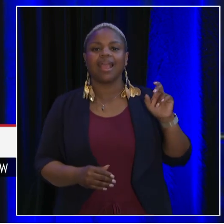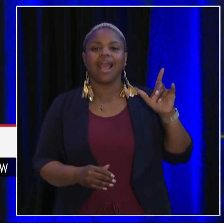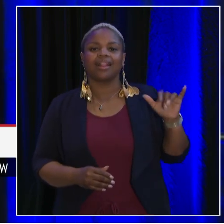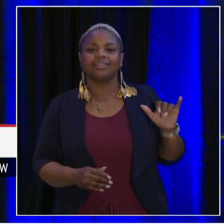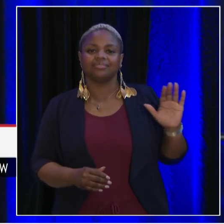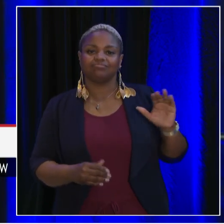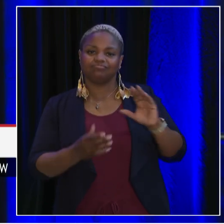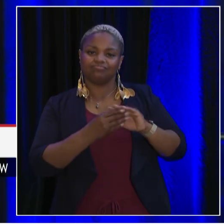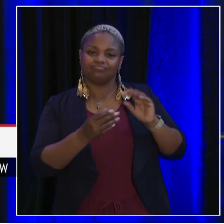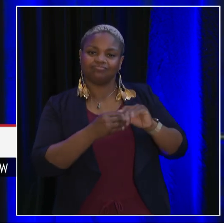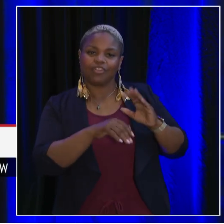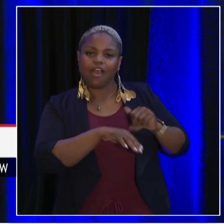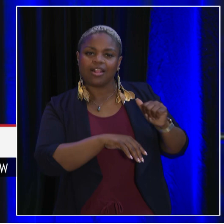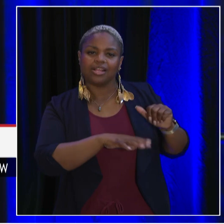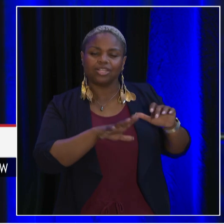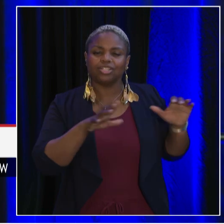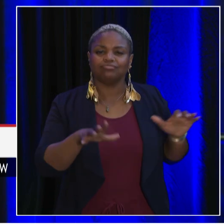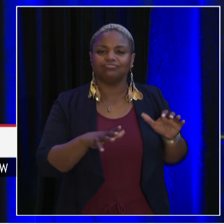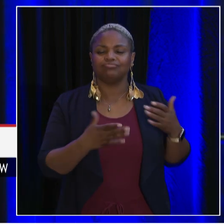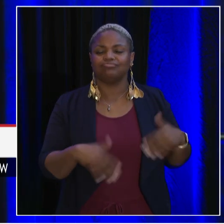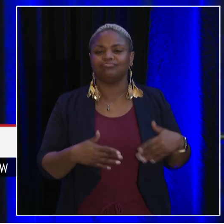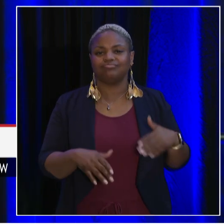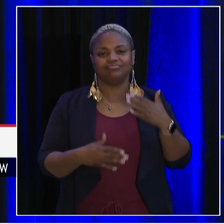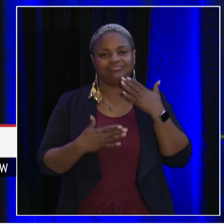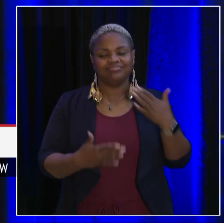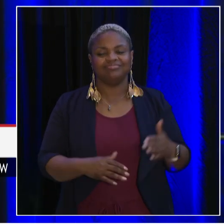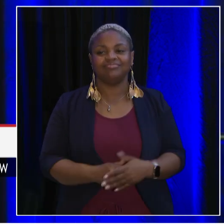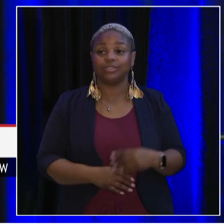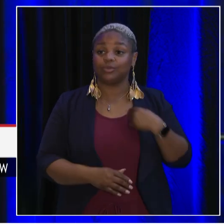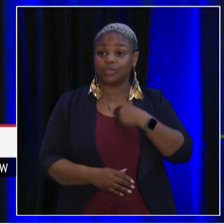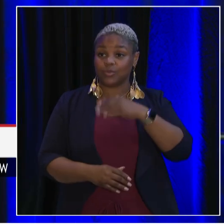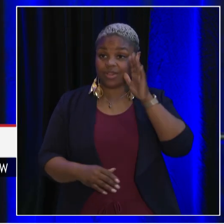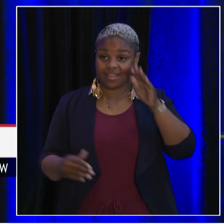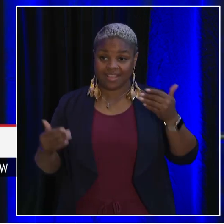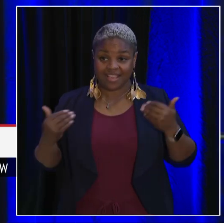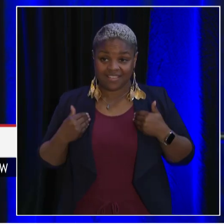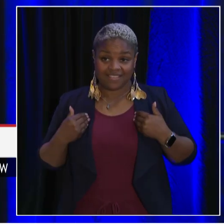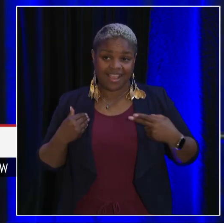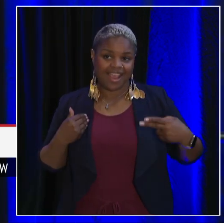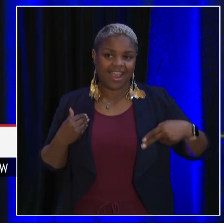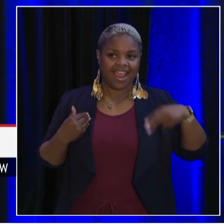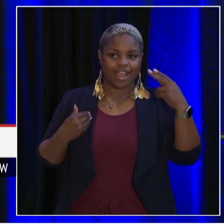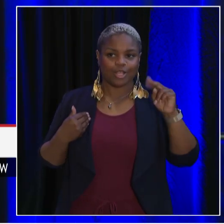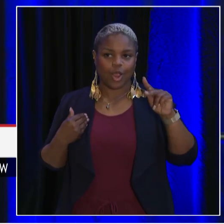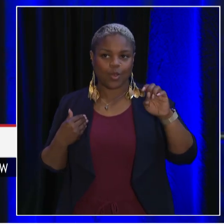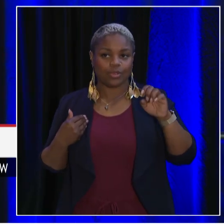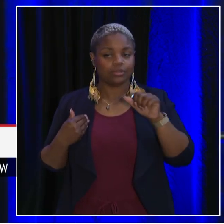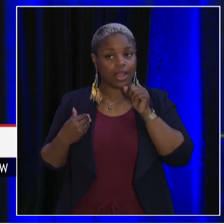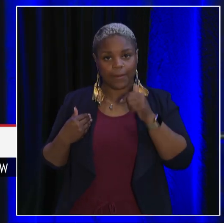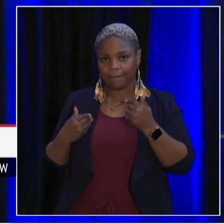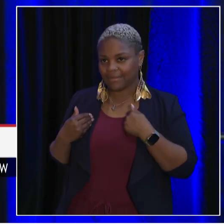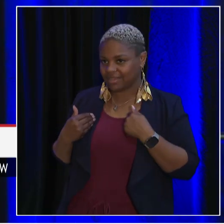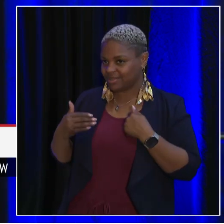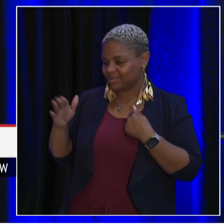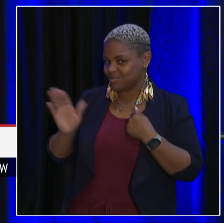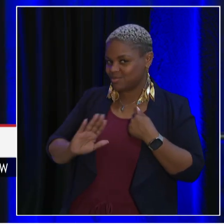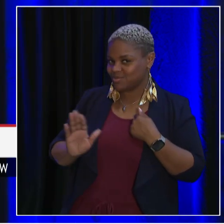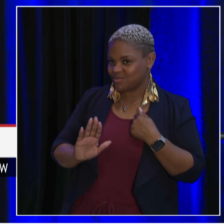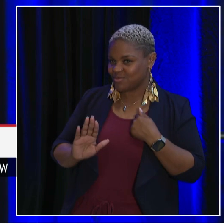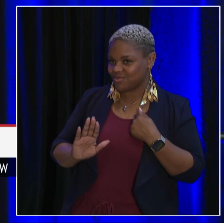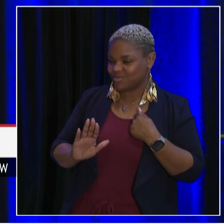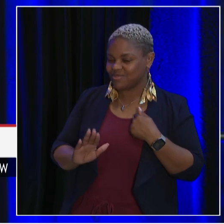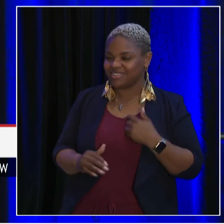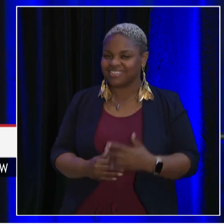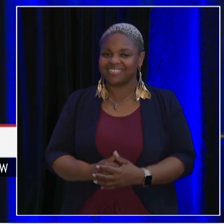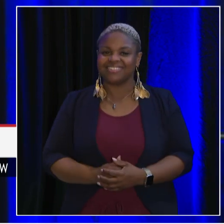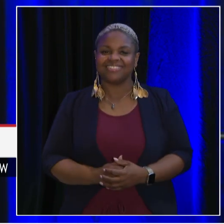mobilization. We're going to end this program on a high note, and I'm not talking about me. I'm talking about a legendary artist who was a